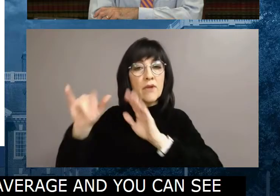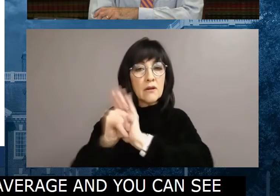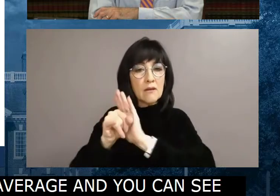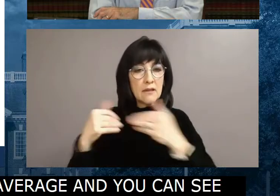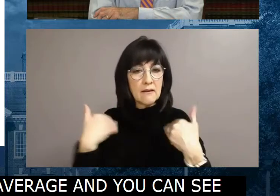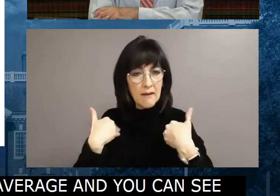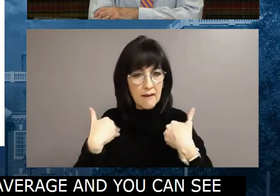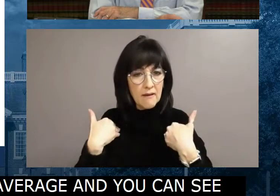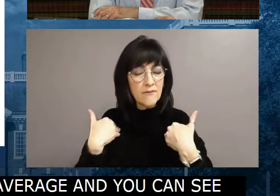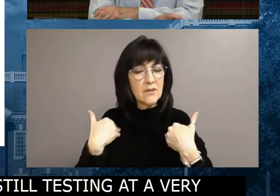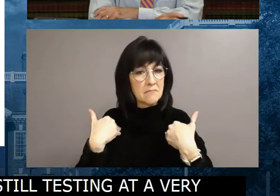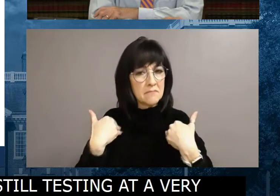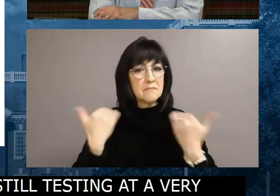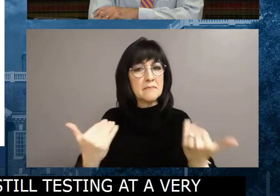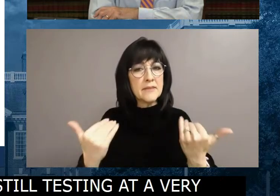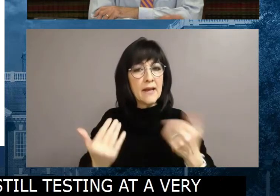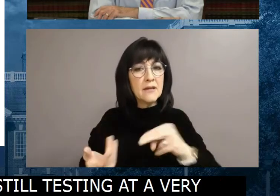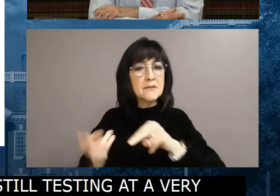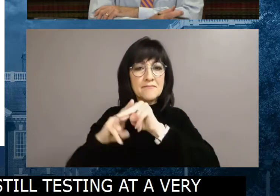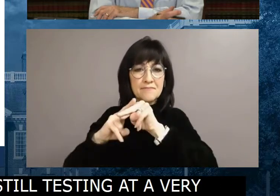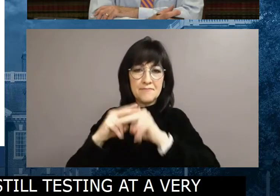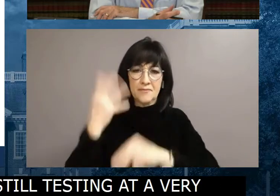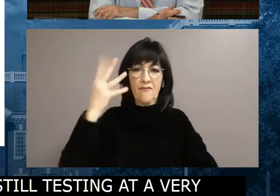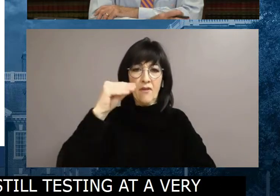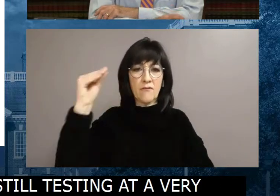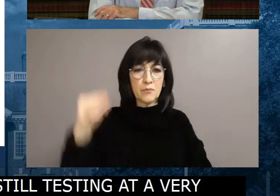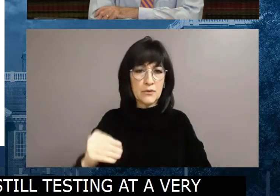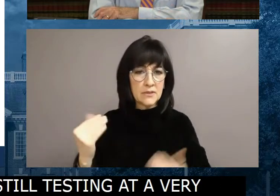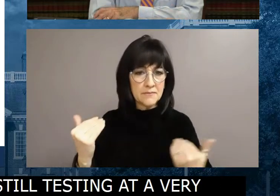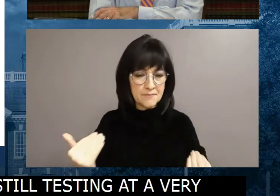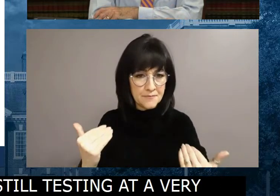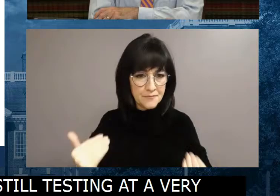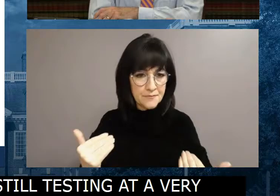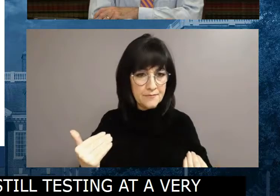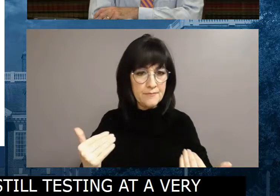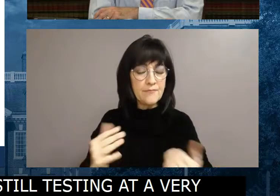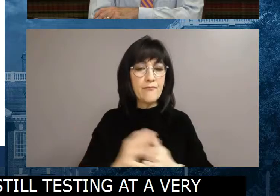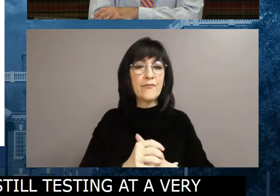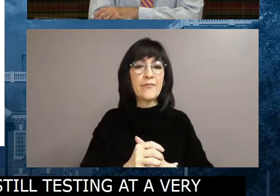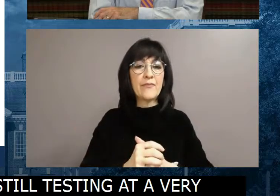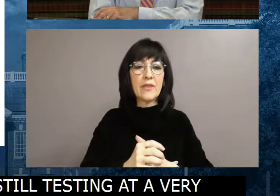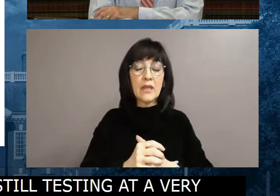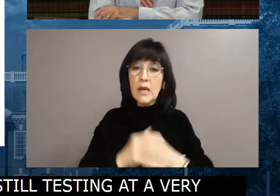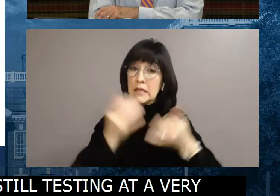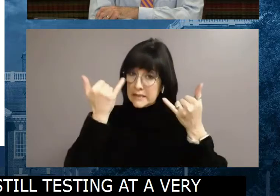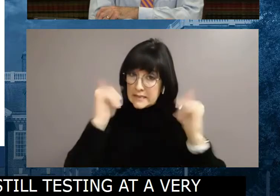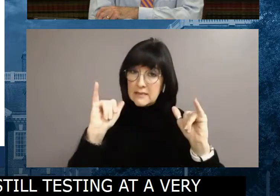cases on various days are because of still very high testing